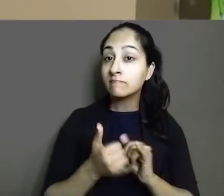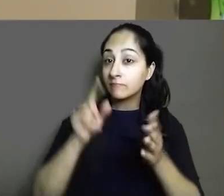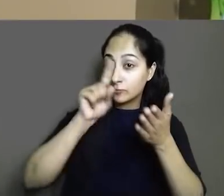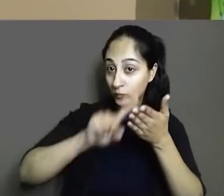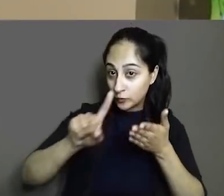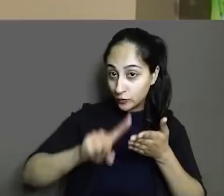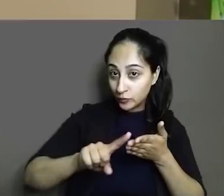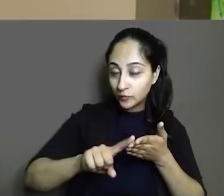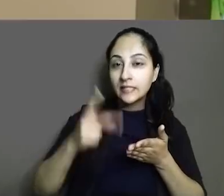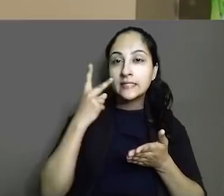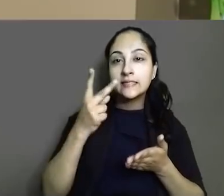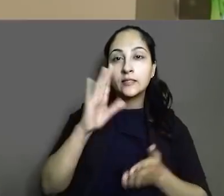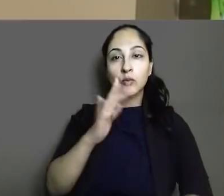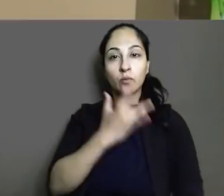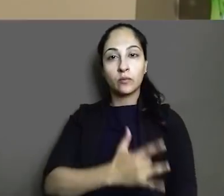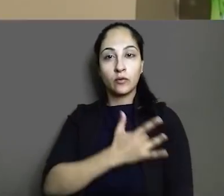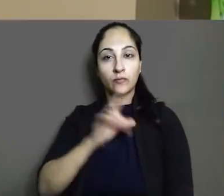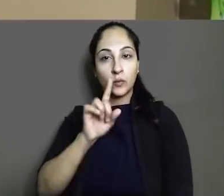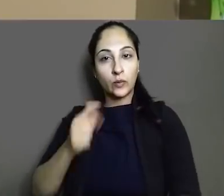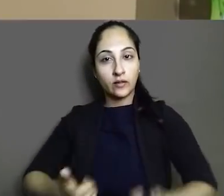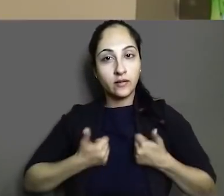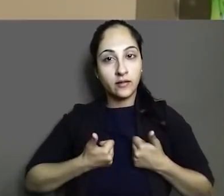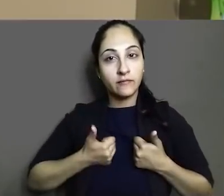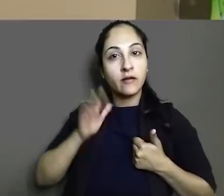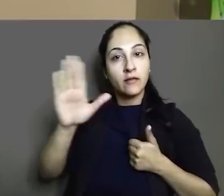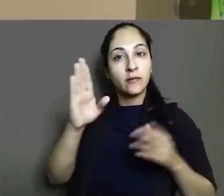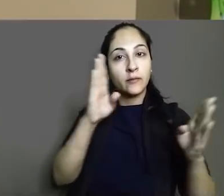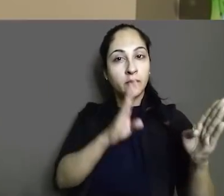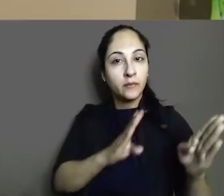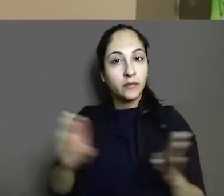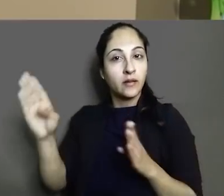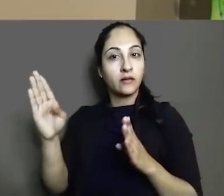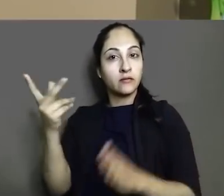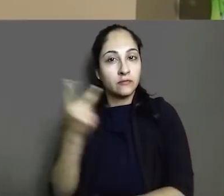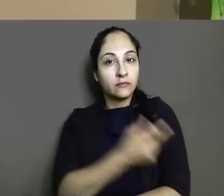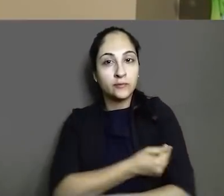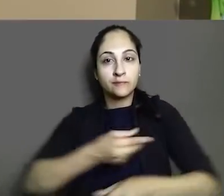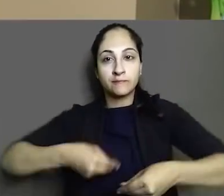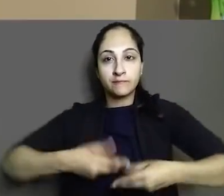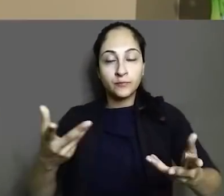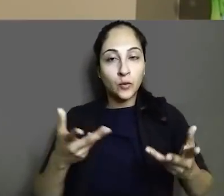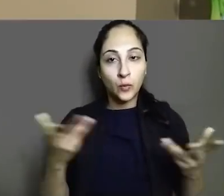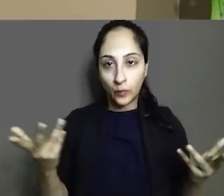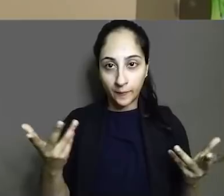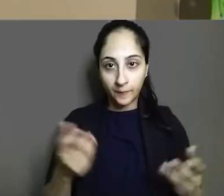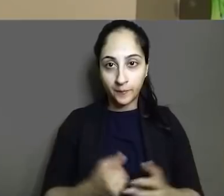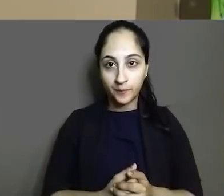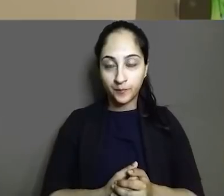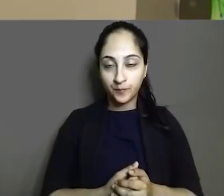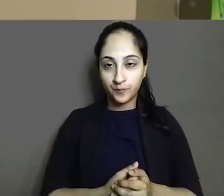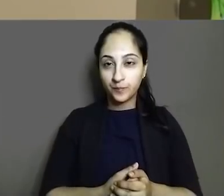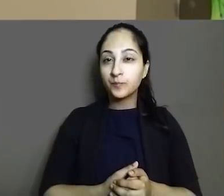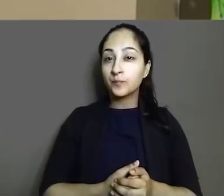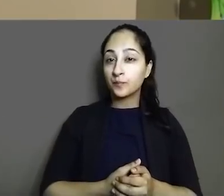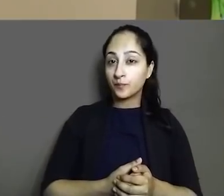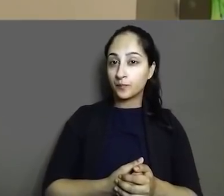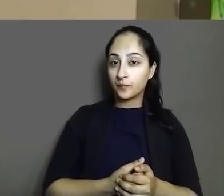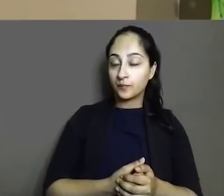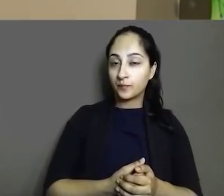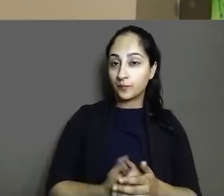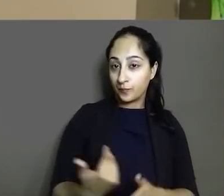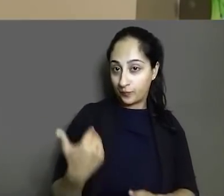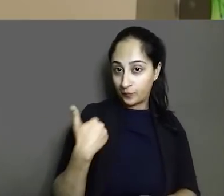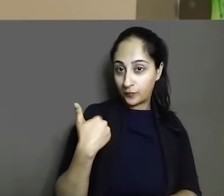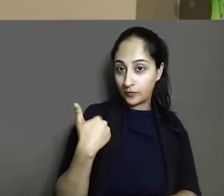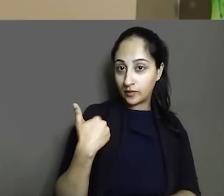earlier. So what age are you? Are you a special class of worker, such as a healthcare worker or